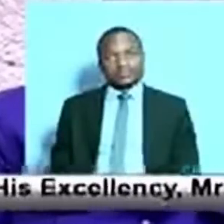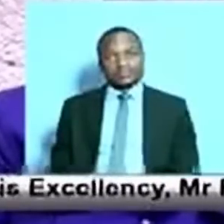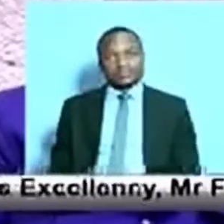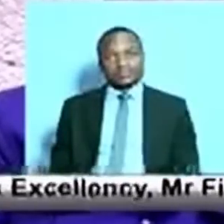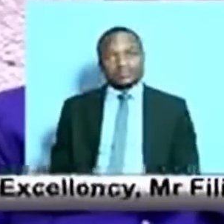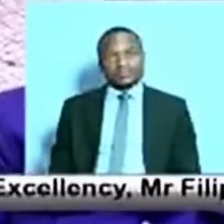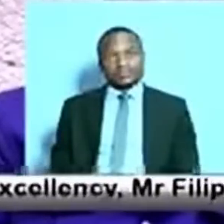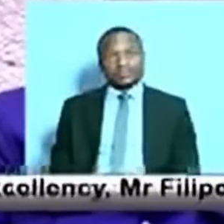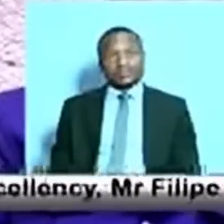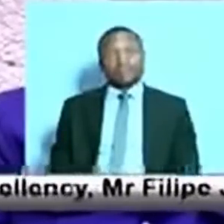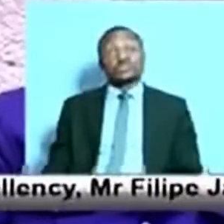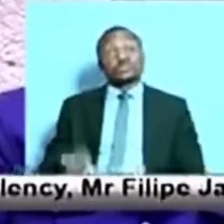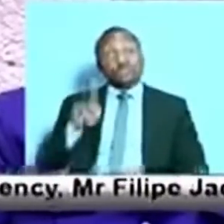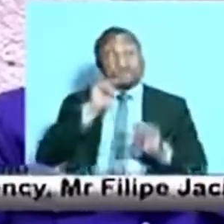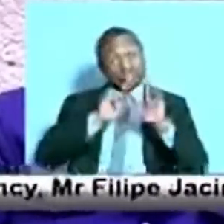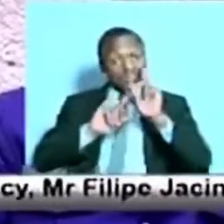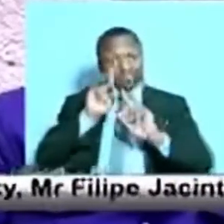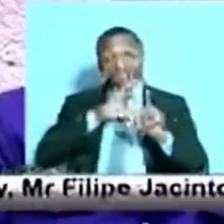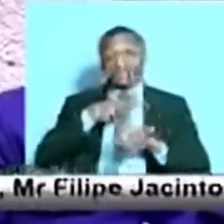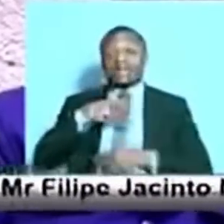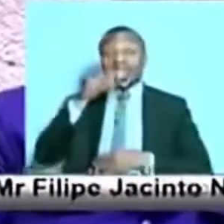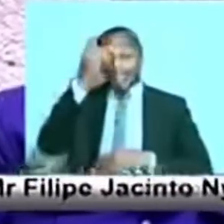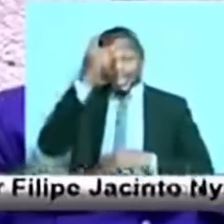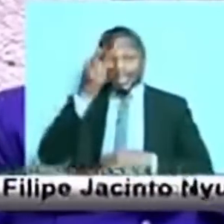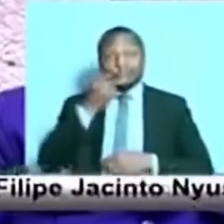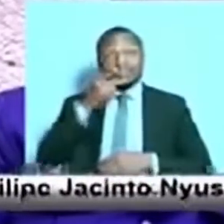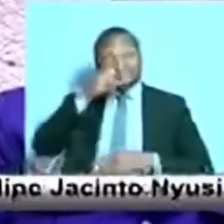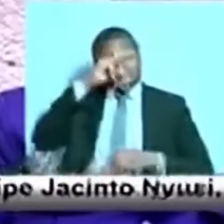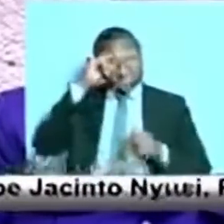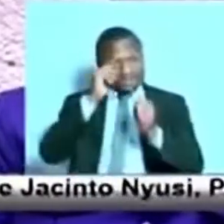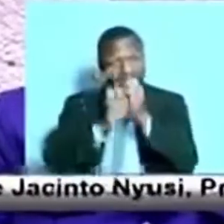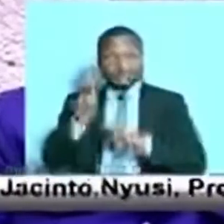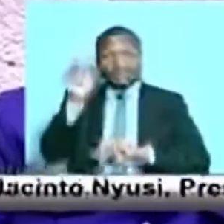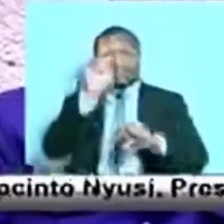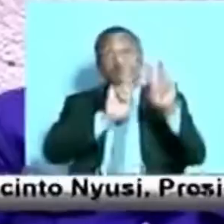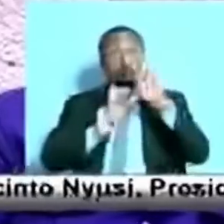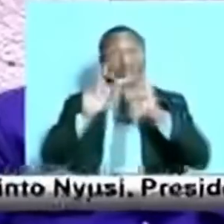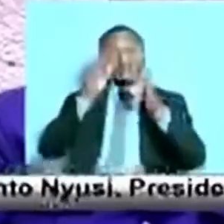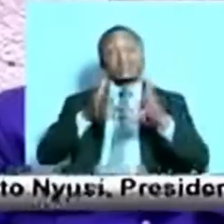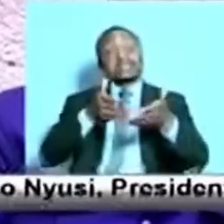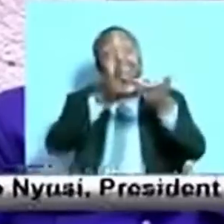a parent, because the visitors you introduced.